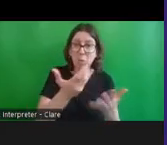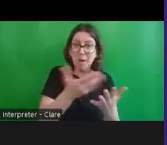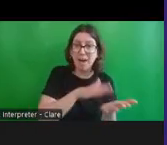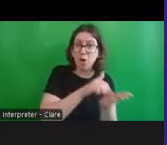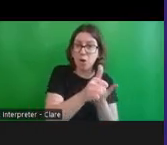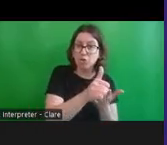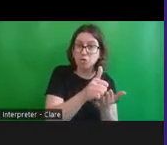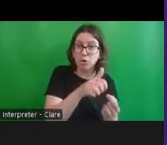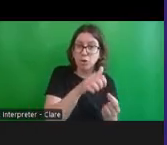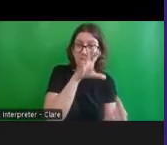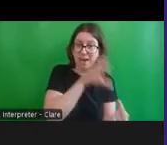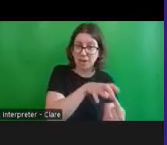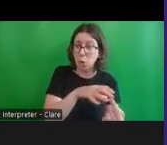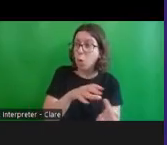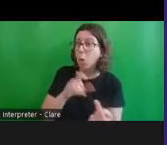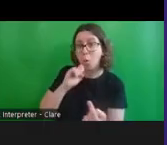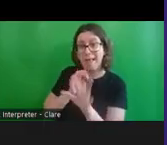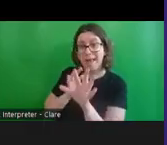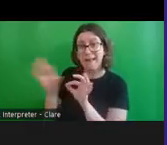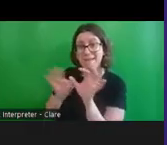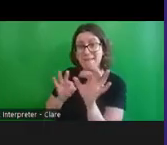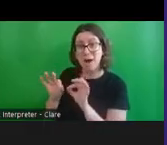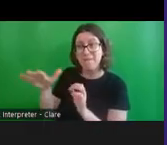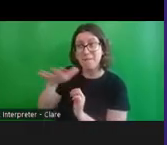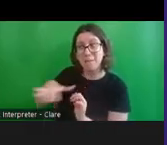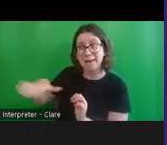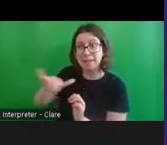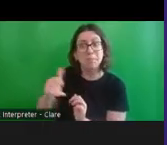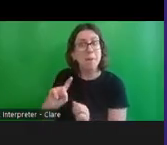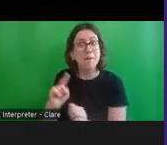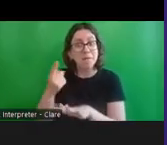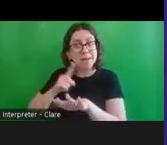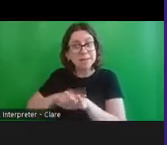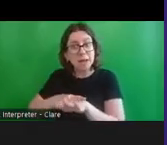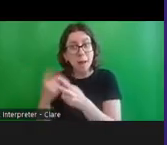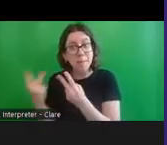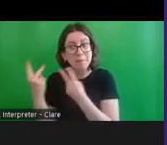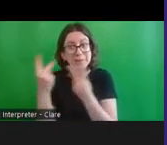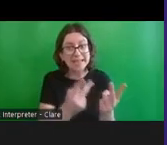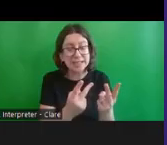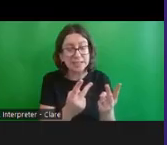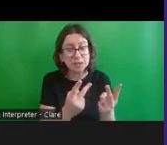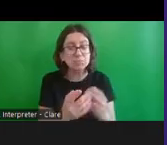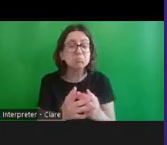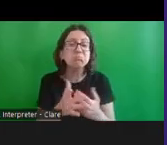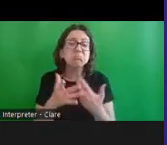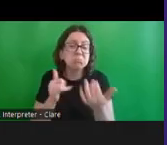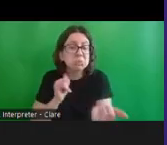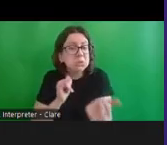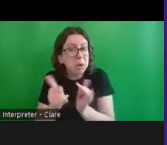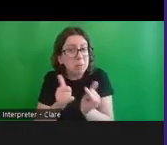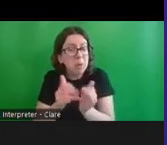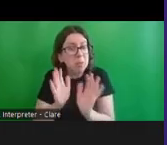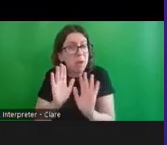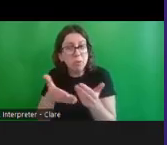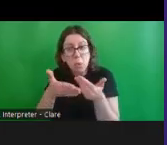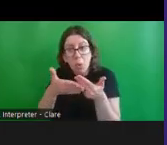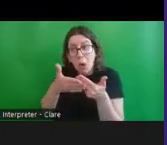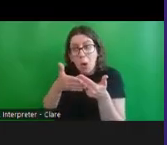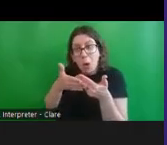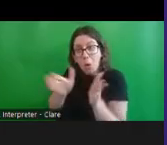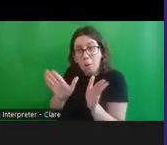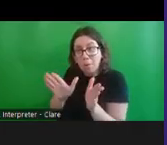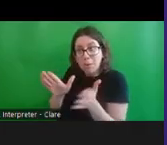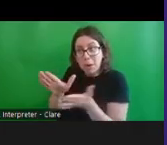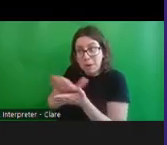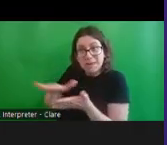they know, and those families might be visiting for the very first time. So sometimes it's about opening a door or building a bridge for a family